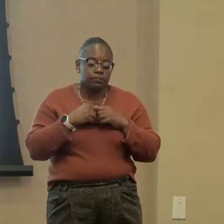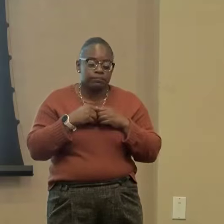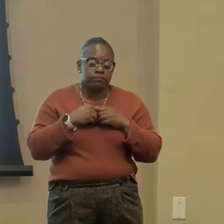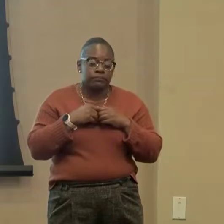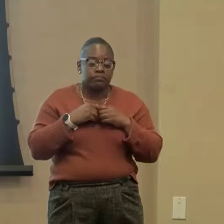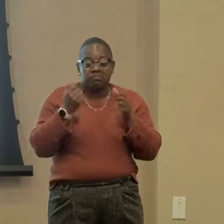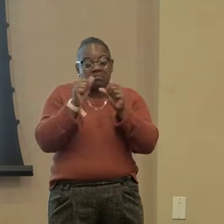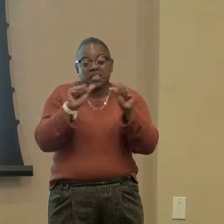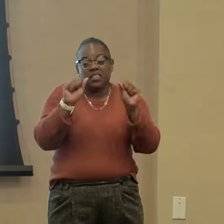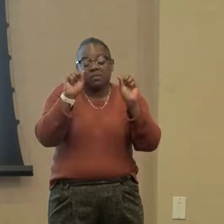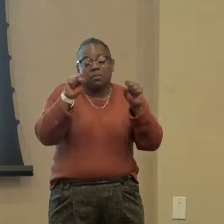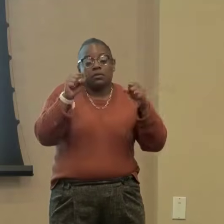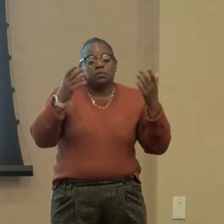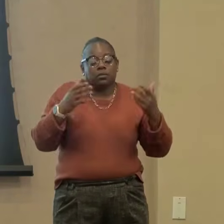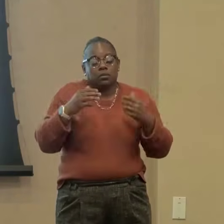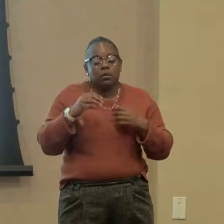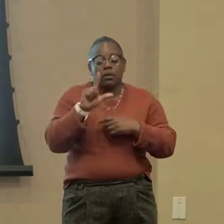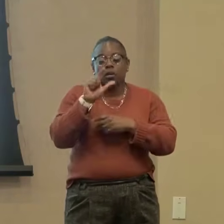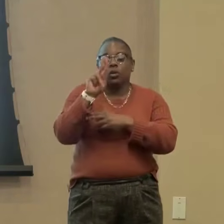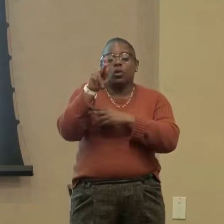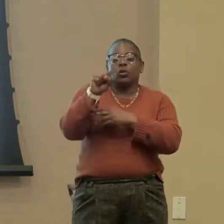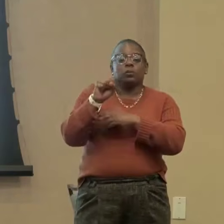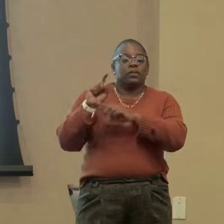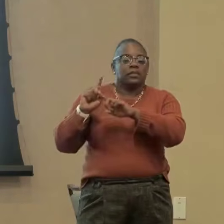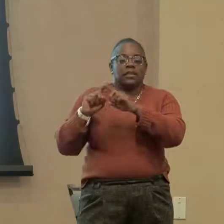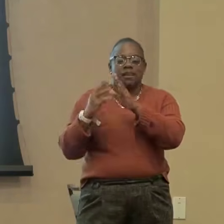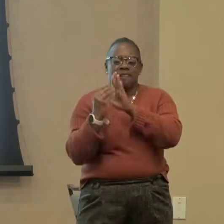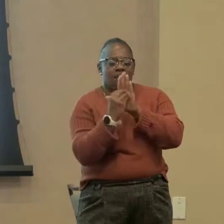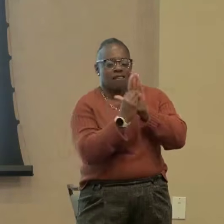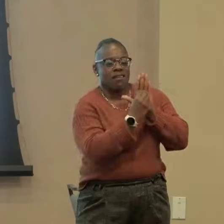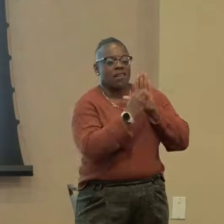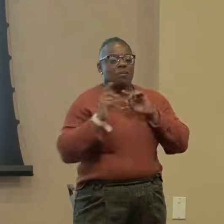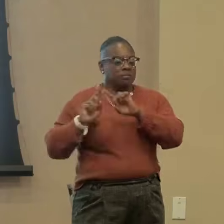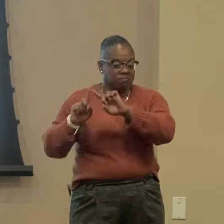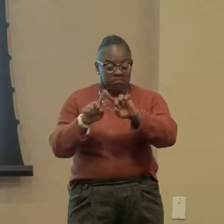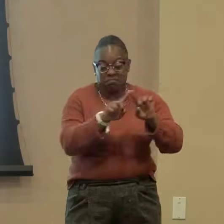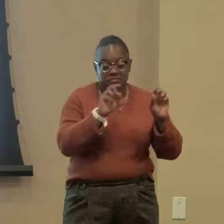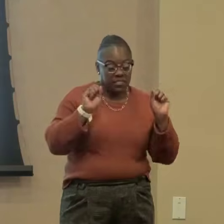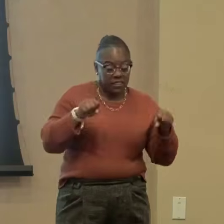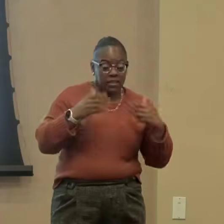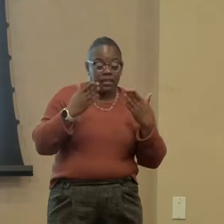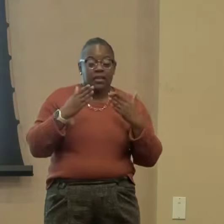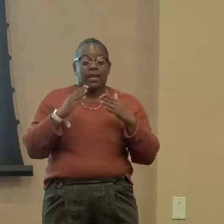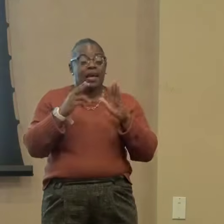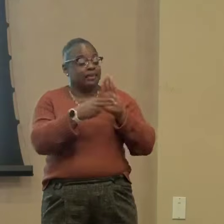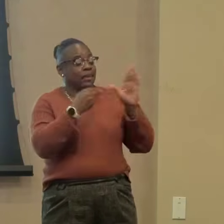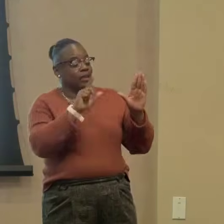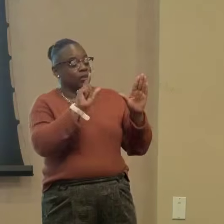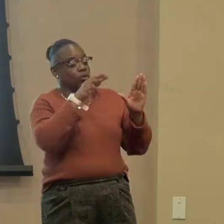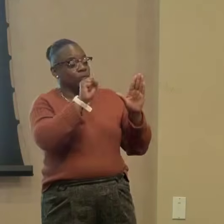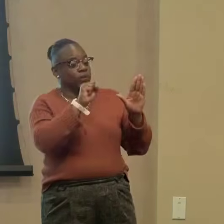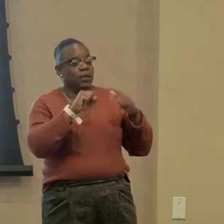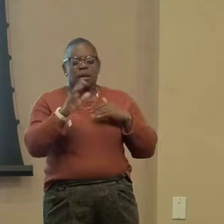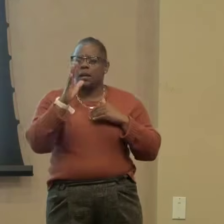yeah, lupus can present and mimic all of those things. I've diagnosed lupus